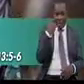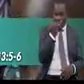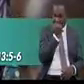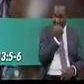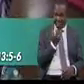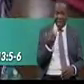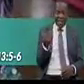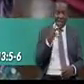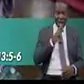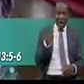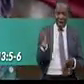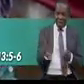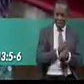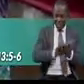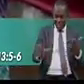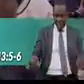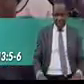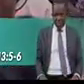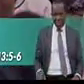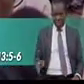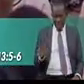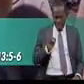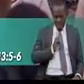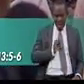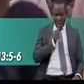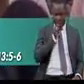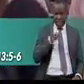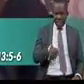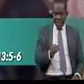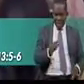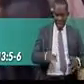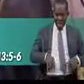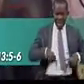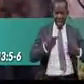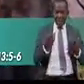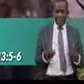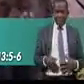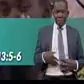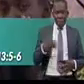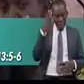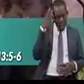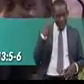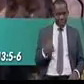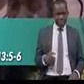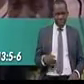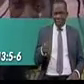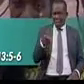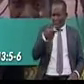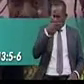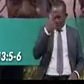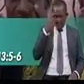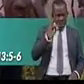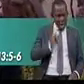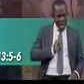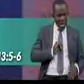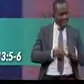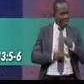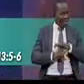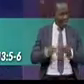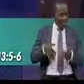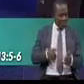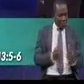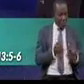I am not drowned. You know why? I didn't follow Pharaoh into the Red Sea. Don't follow